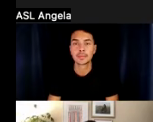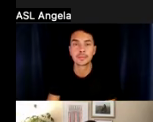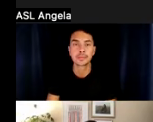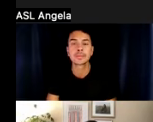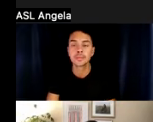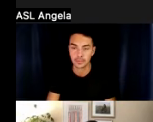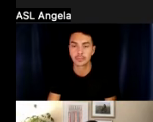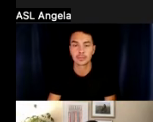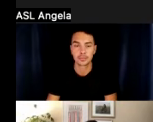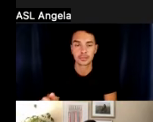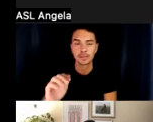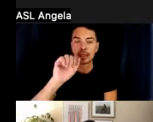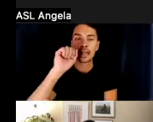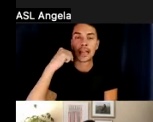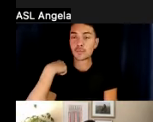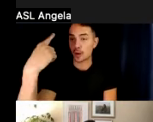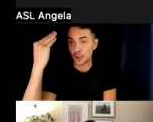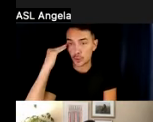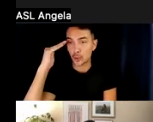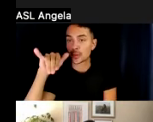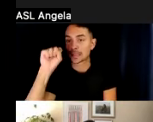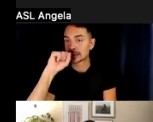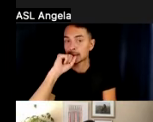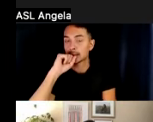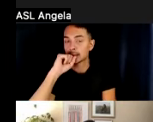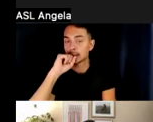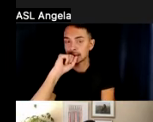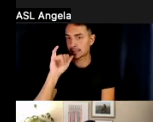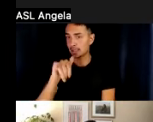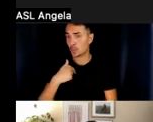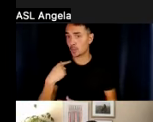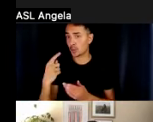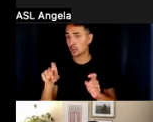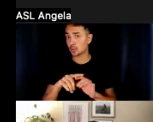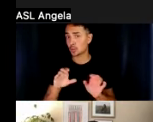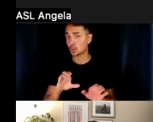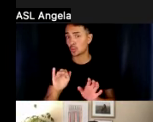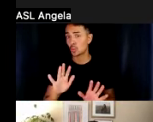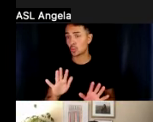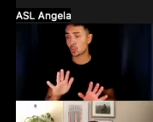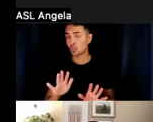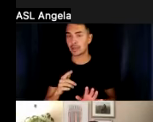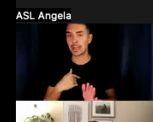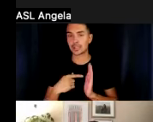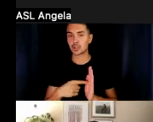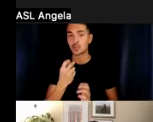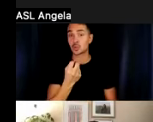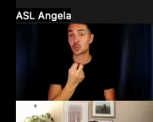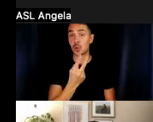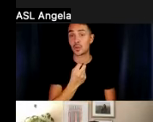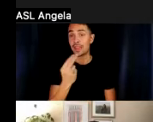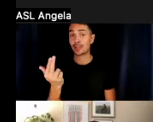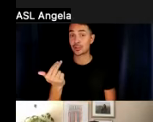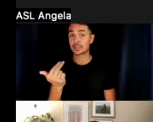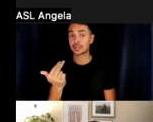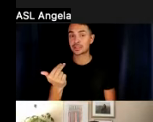As far as I know, yes. Is that what we're supposed to be doing, or? I showed 12 and 13.